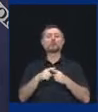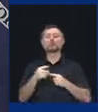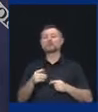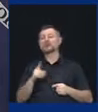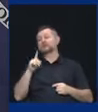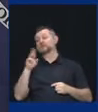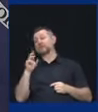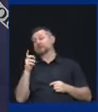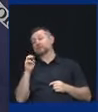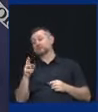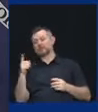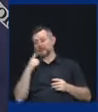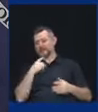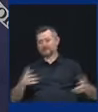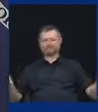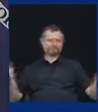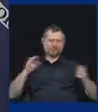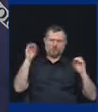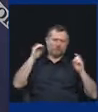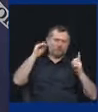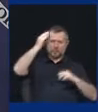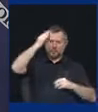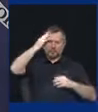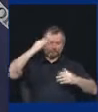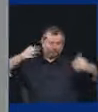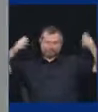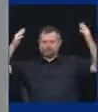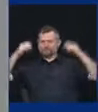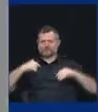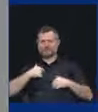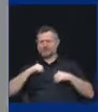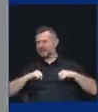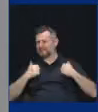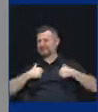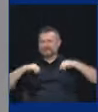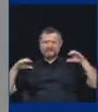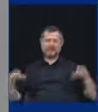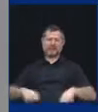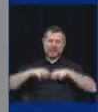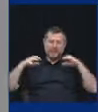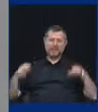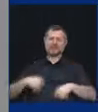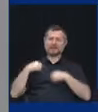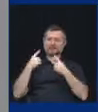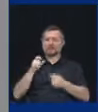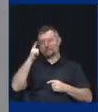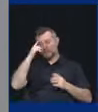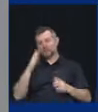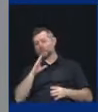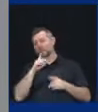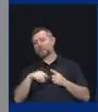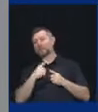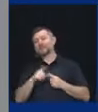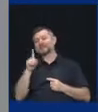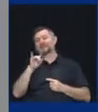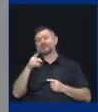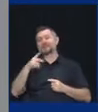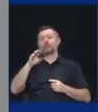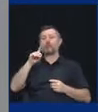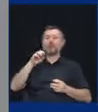No one has a crystal ball on this. We're driving pretty aggressively. What the governor mentioned about the zip codes, we get into those zip codes, we get more